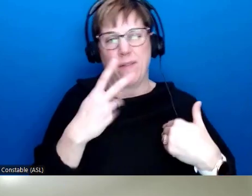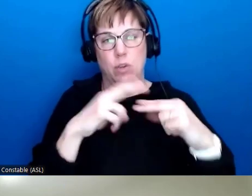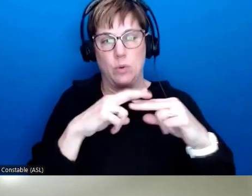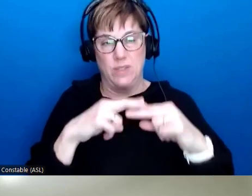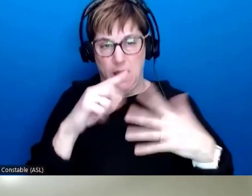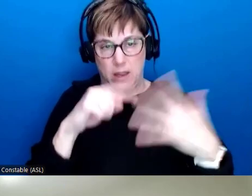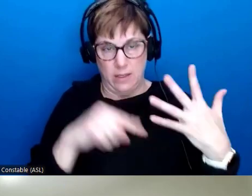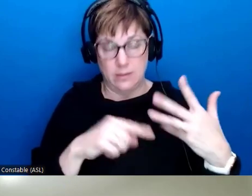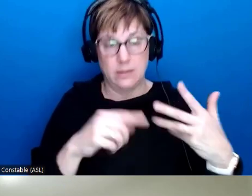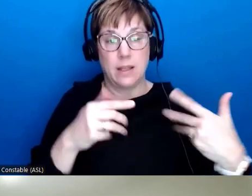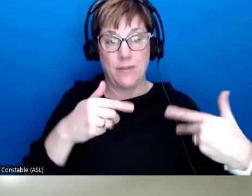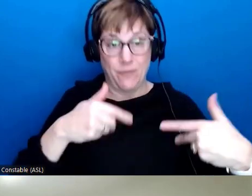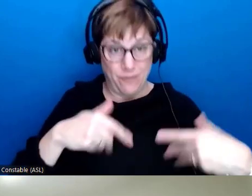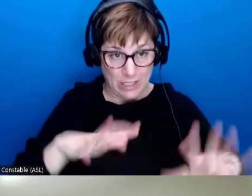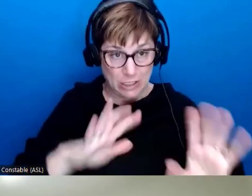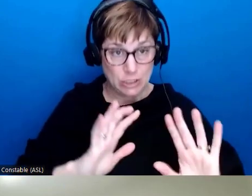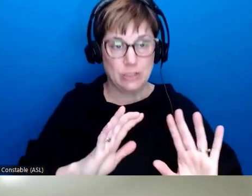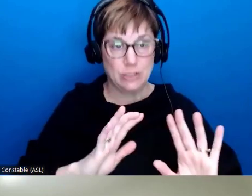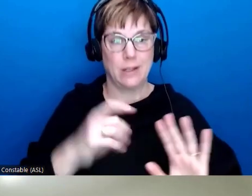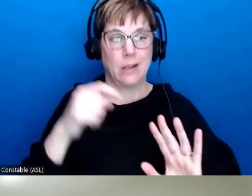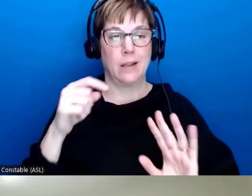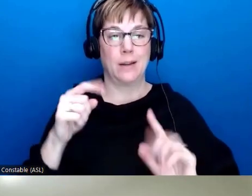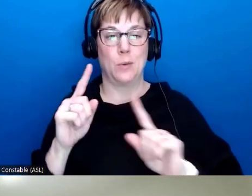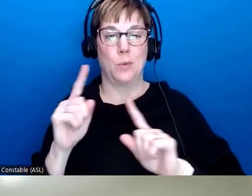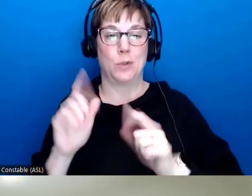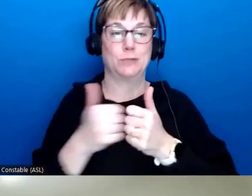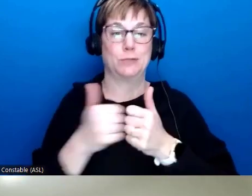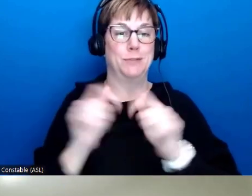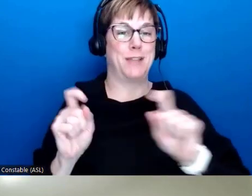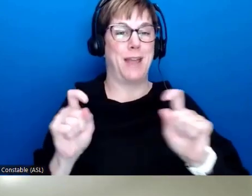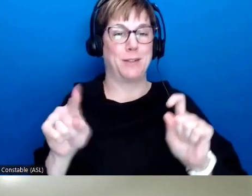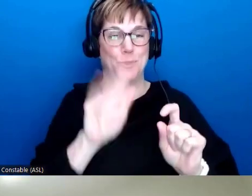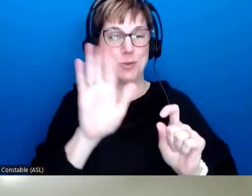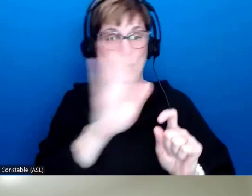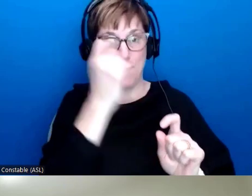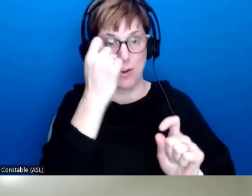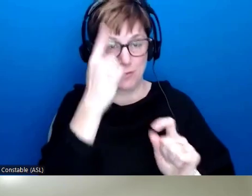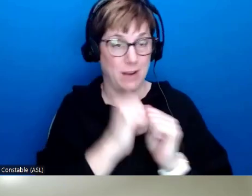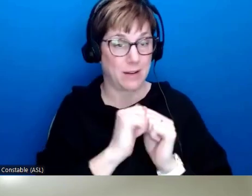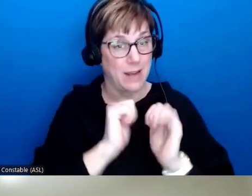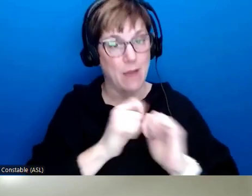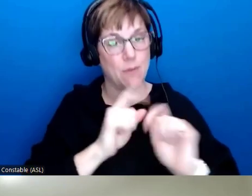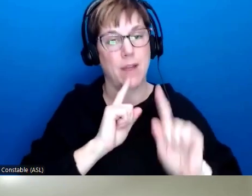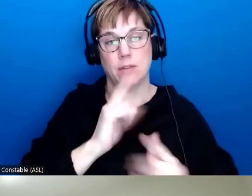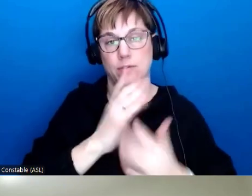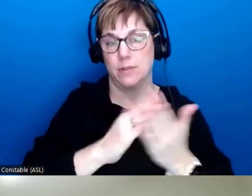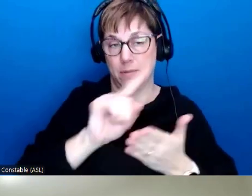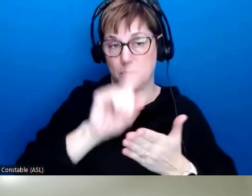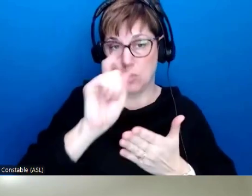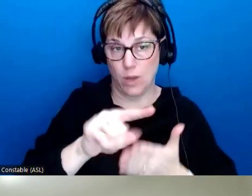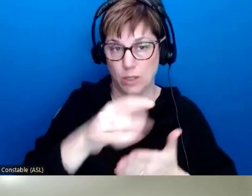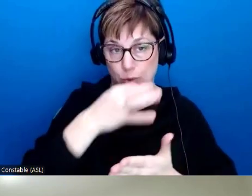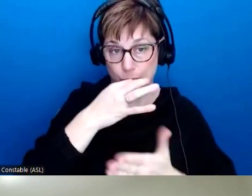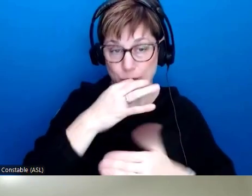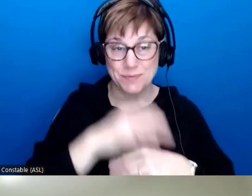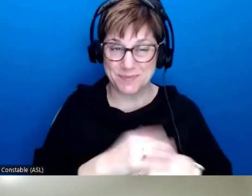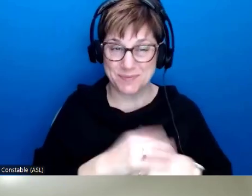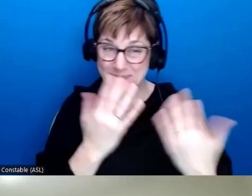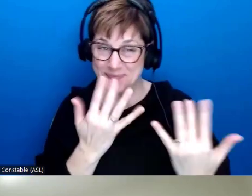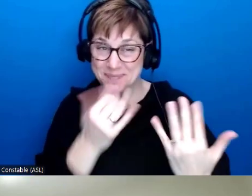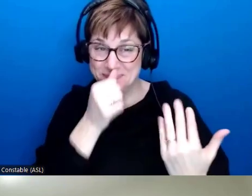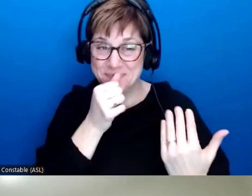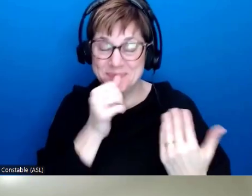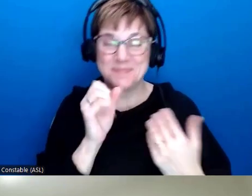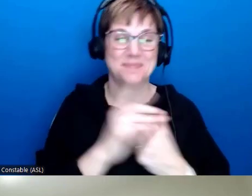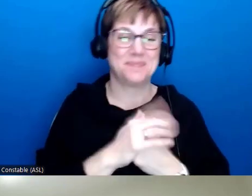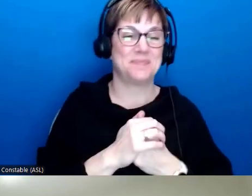we'll have an opportunity to test our understanding of this information by answering some poll questions in just a little bit. So hang on for